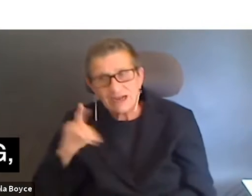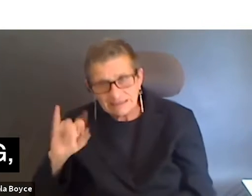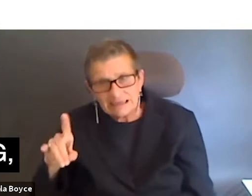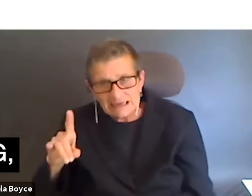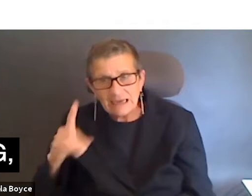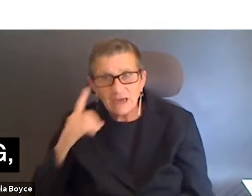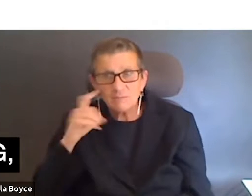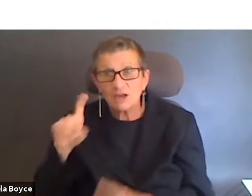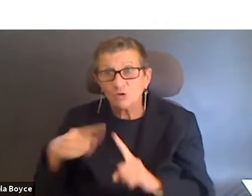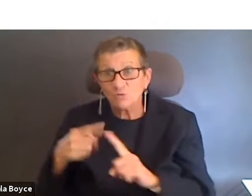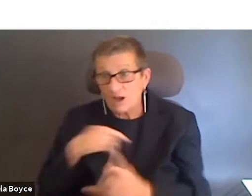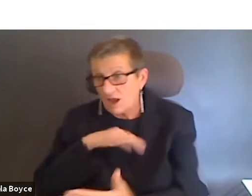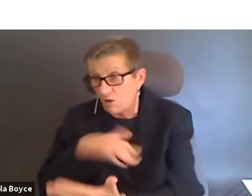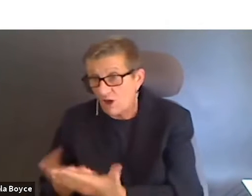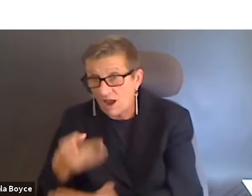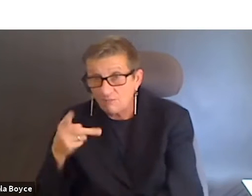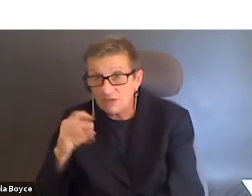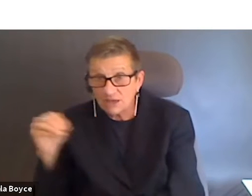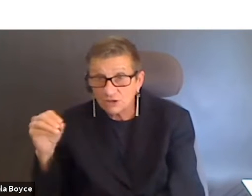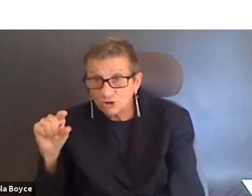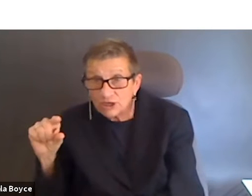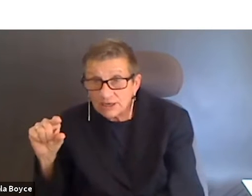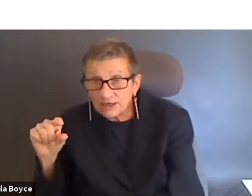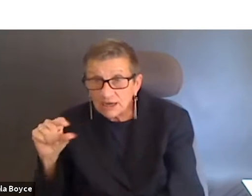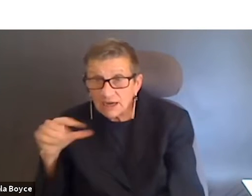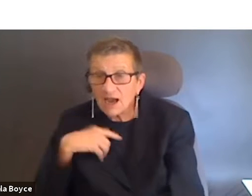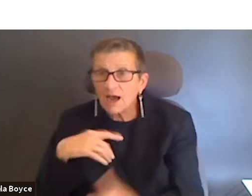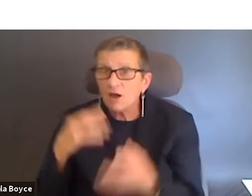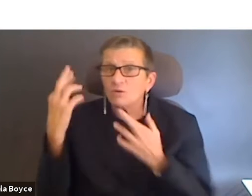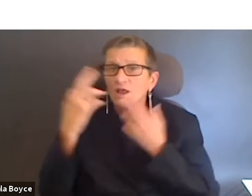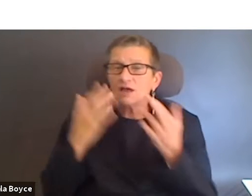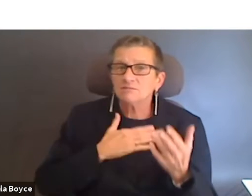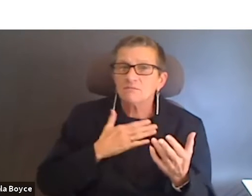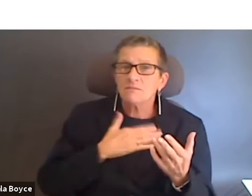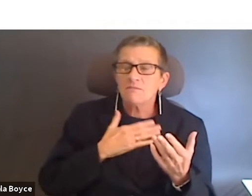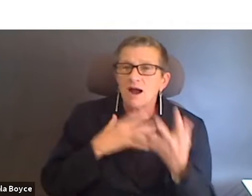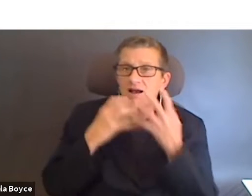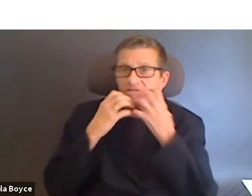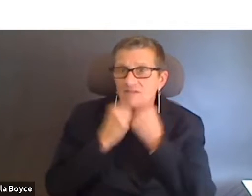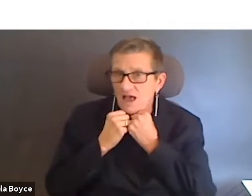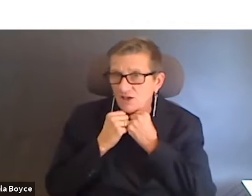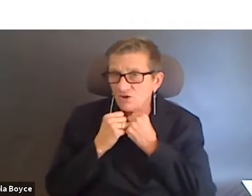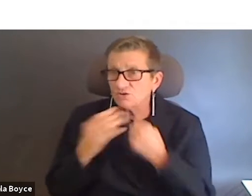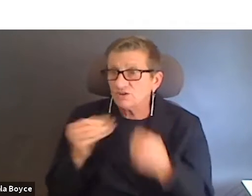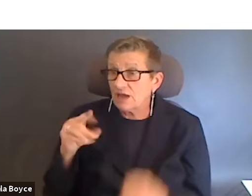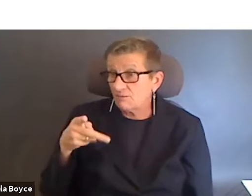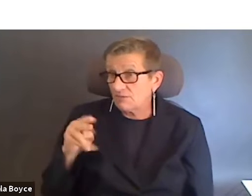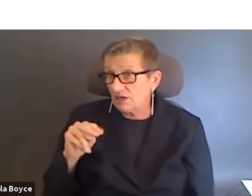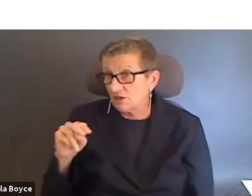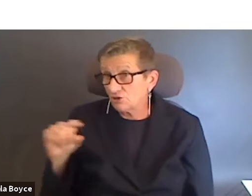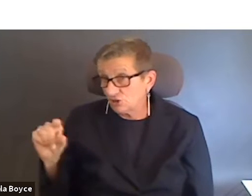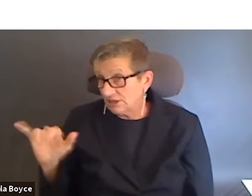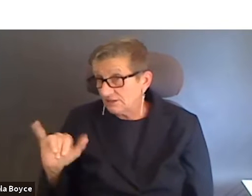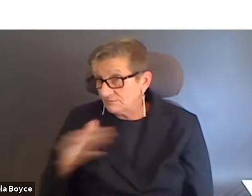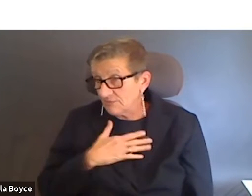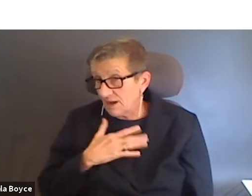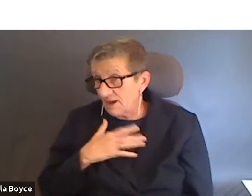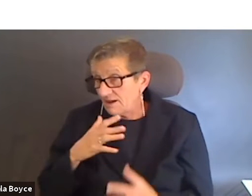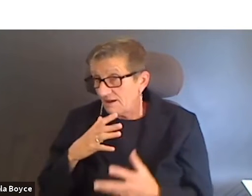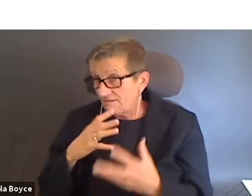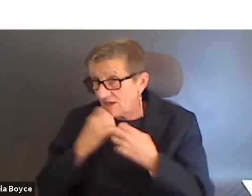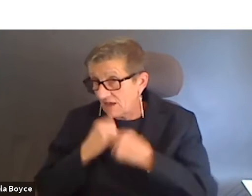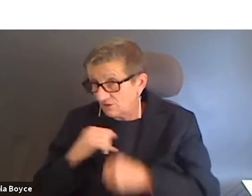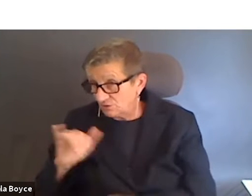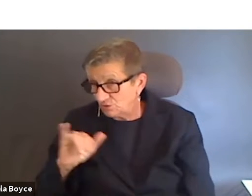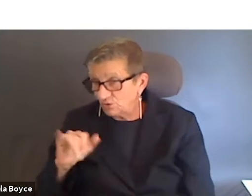to P&G, I realized what my values were, and luckily P&G meets my values, but I hadn't